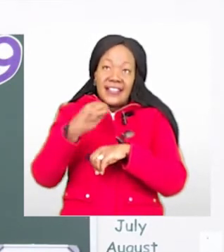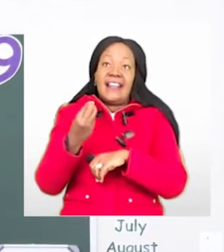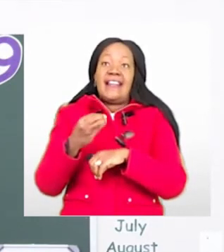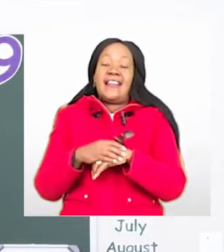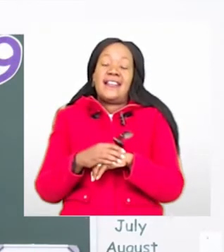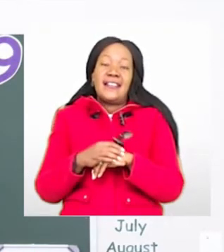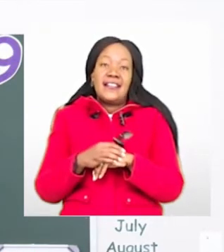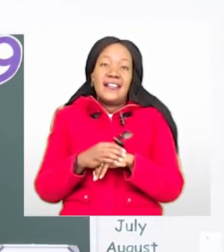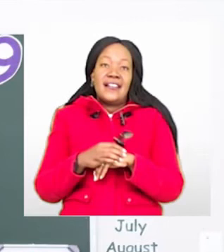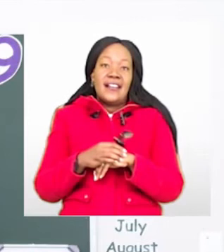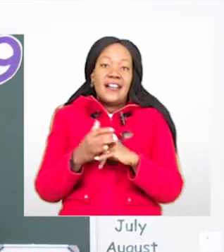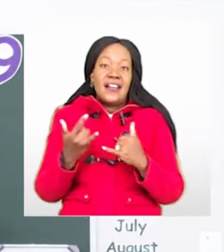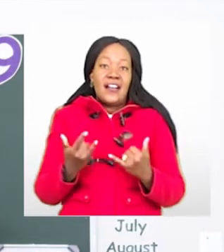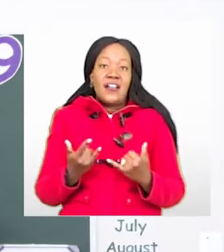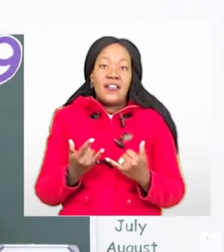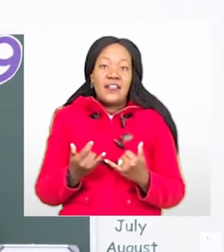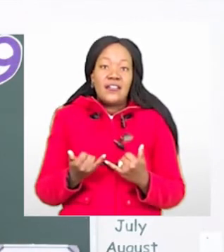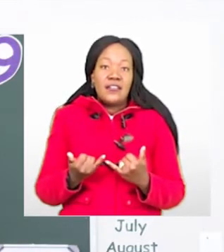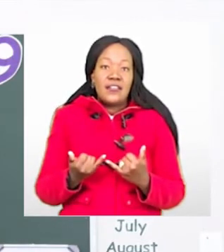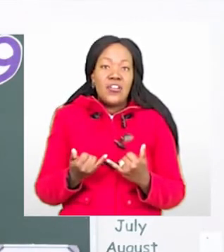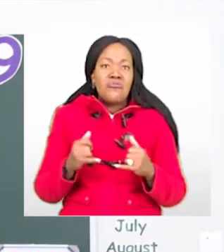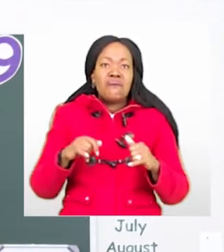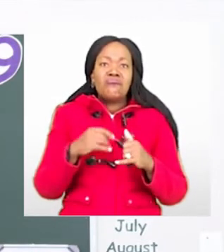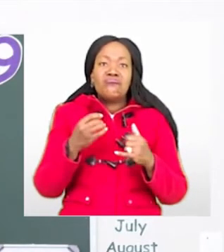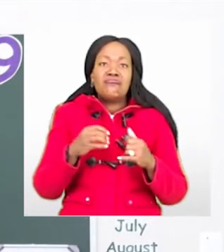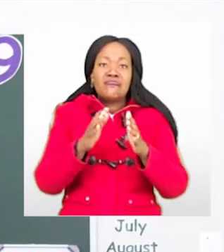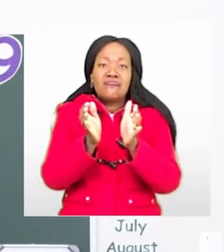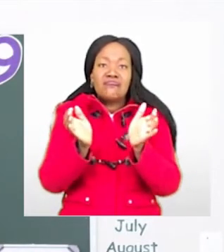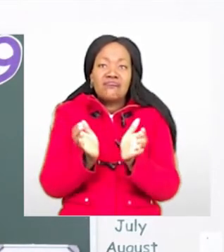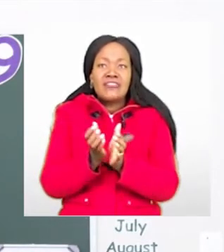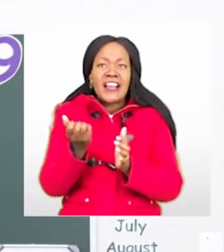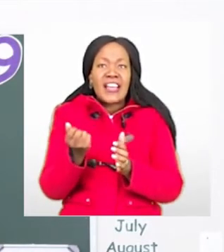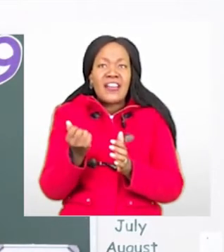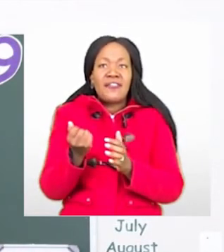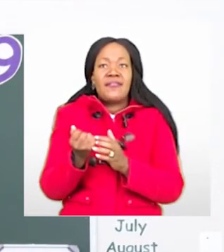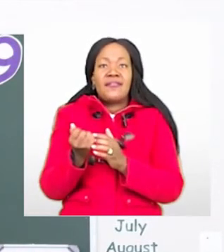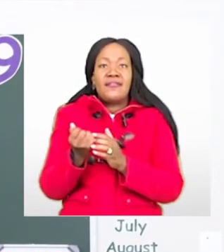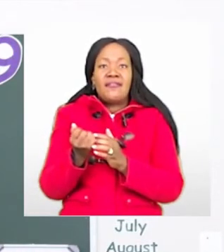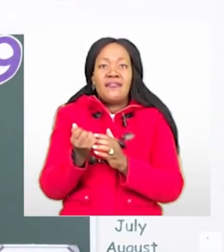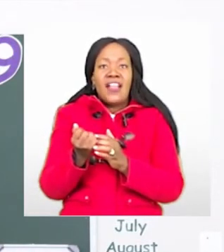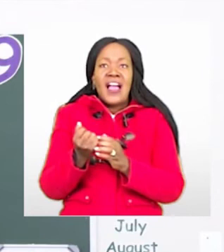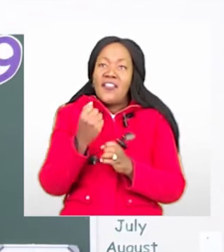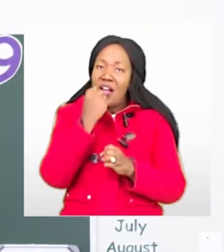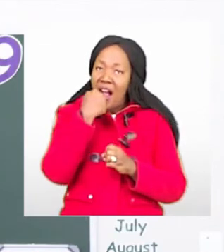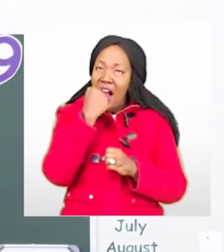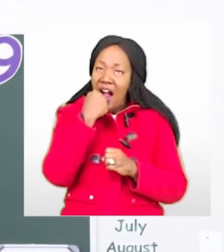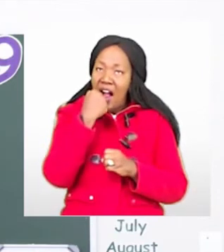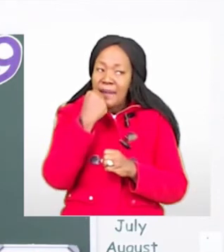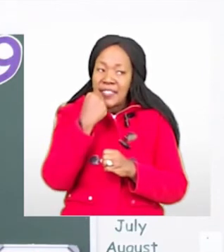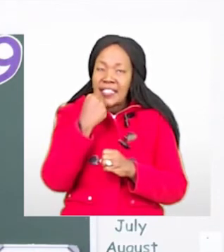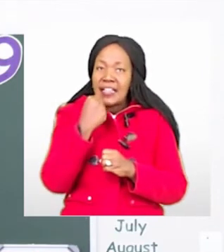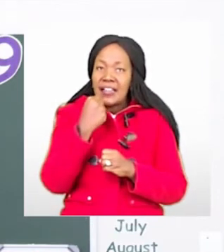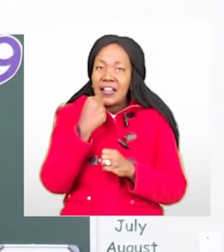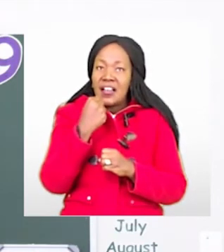I would like you to look at my small basket that I have here. I have some apples with me. I